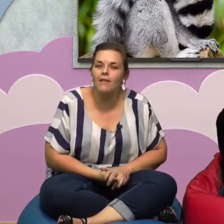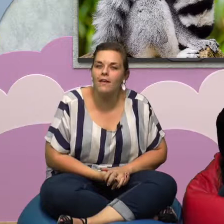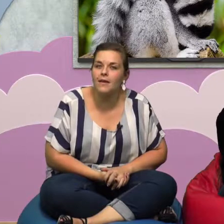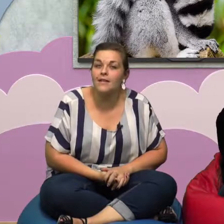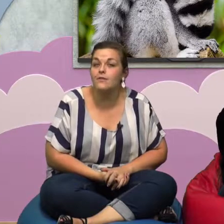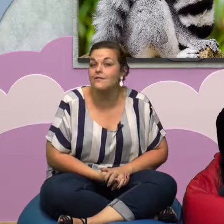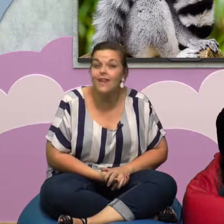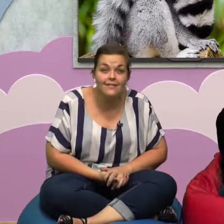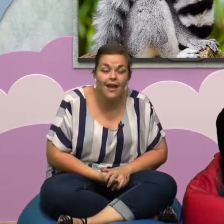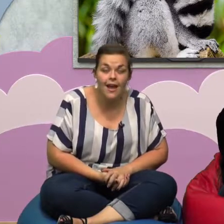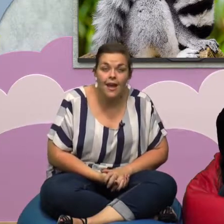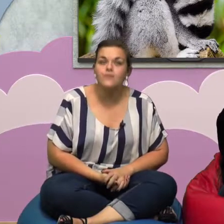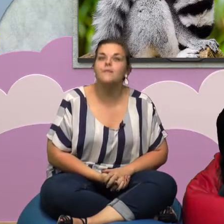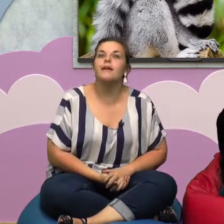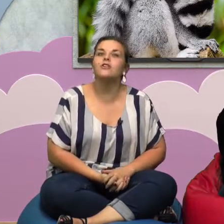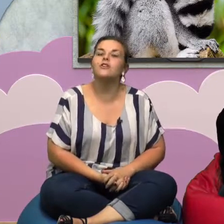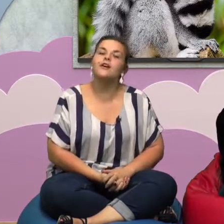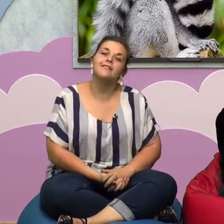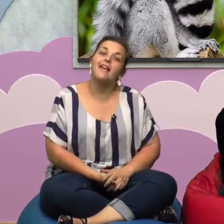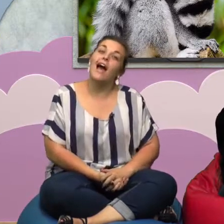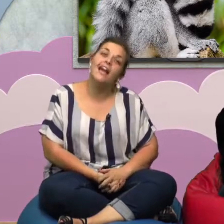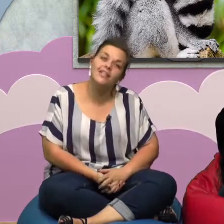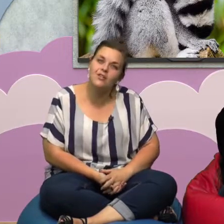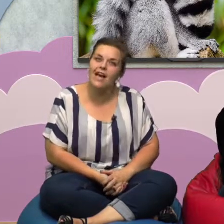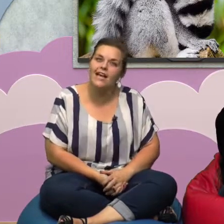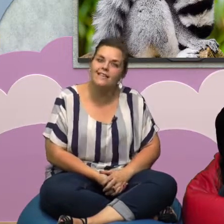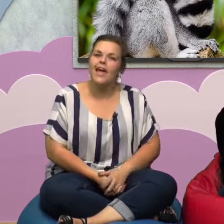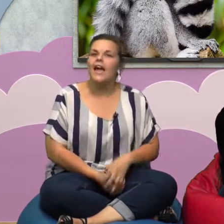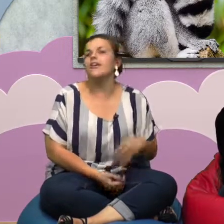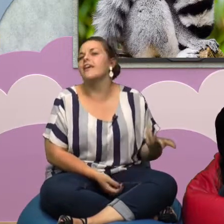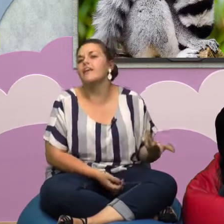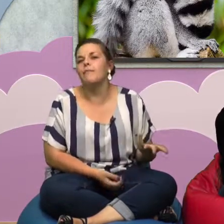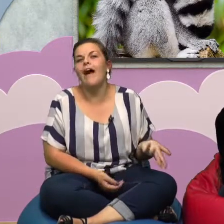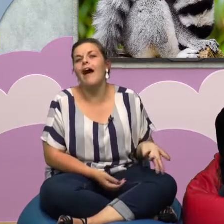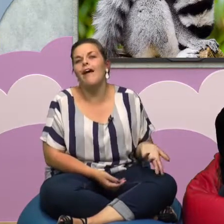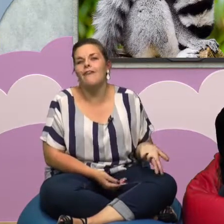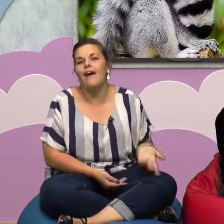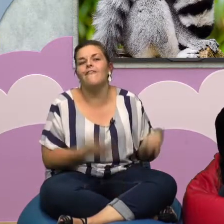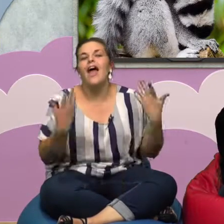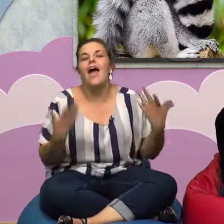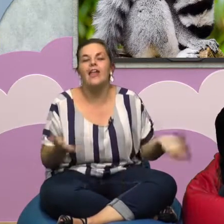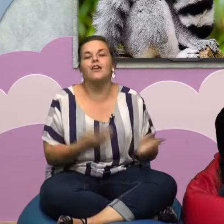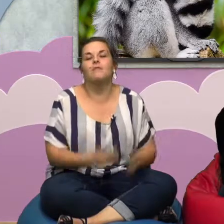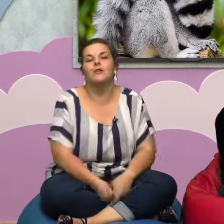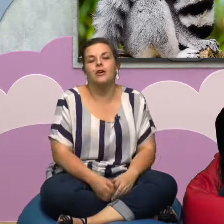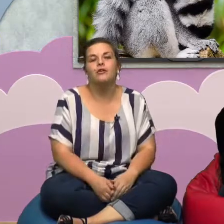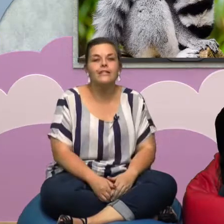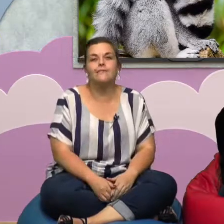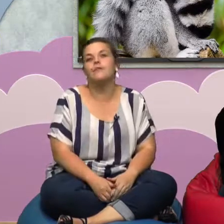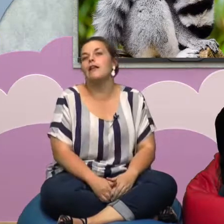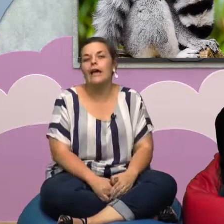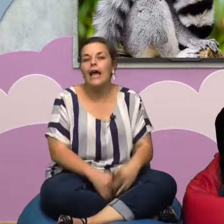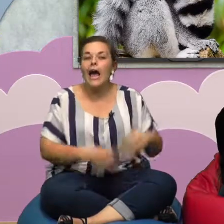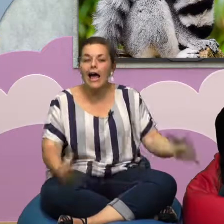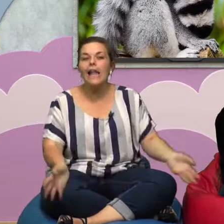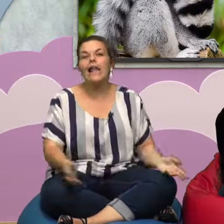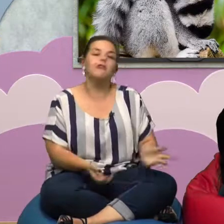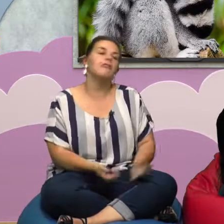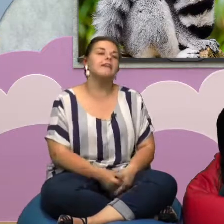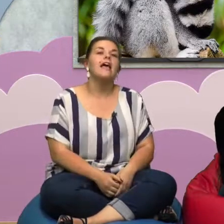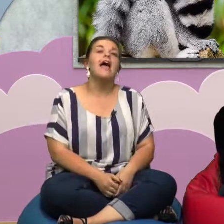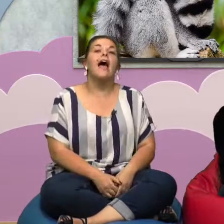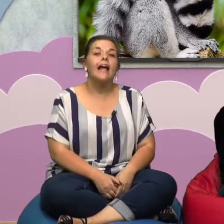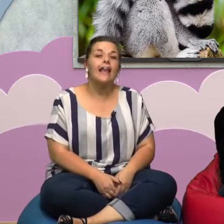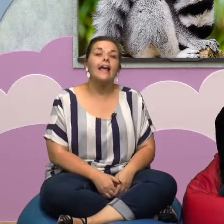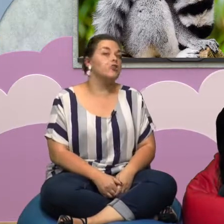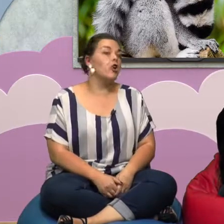Market taking place on Saturday. So make sure you come say hi to us and you can give me a high five and you can bring me cookies if you like. I like